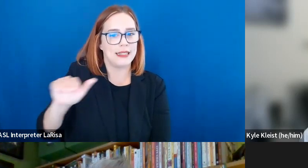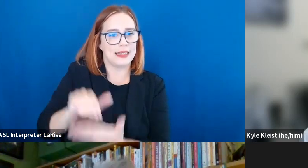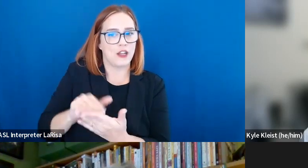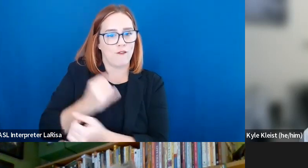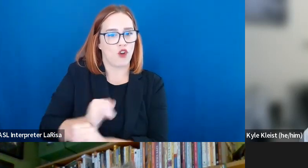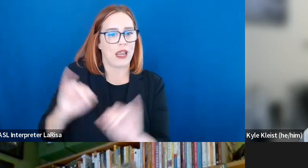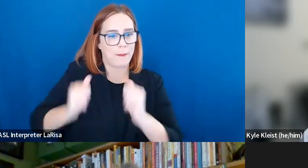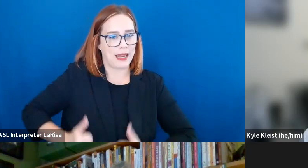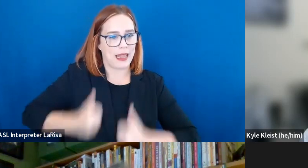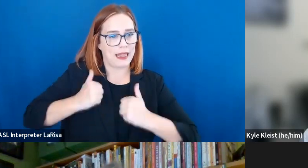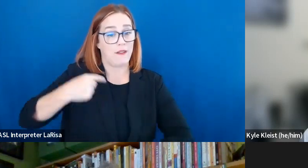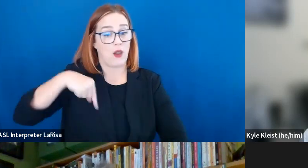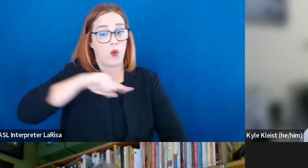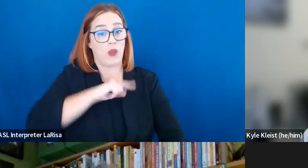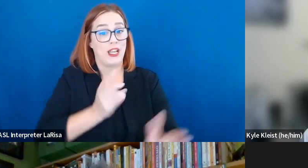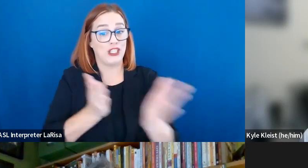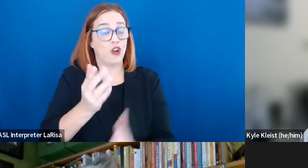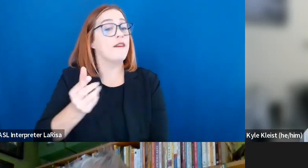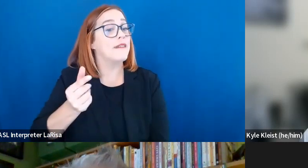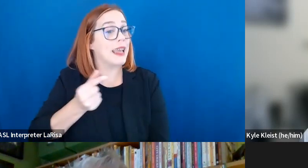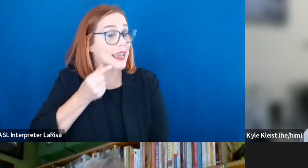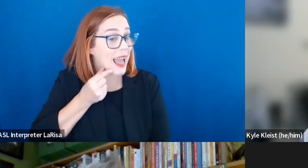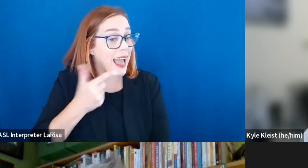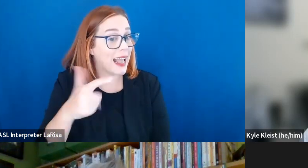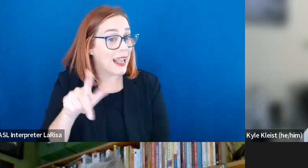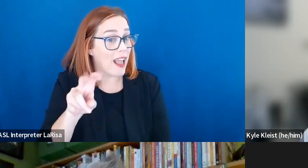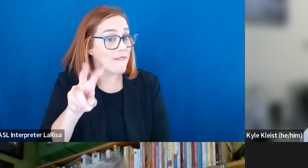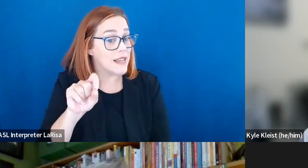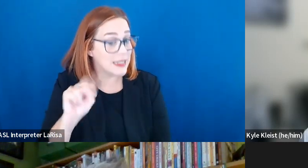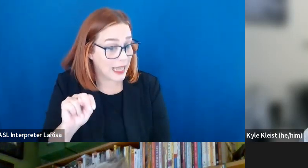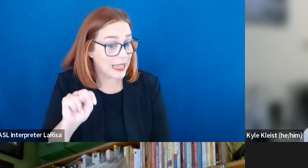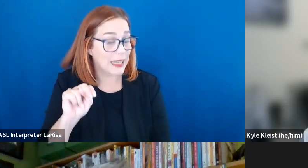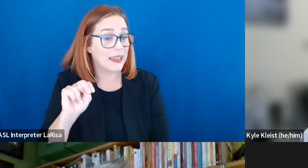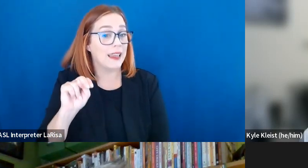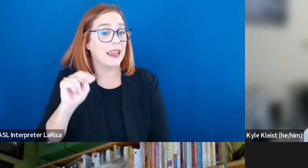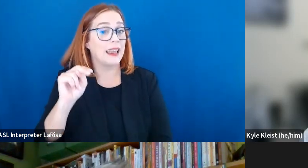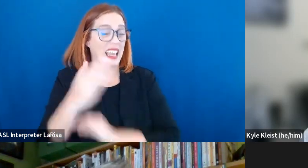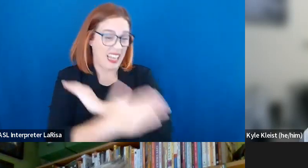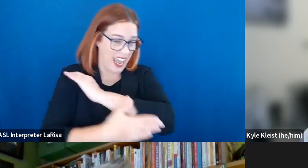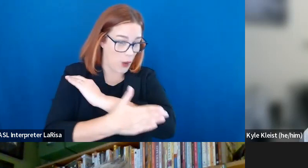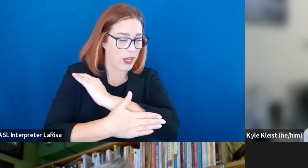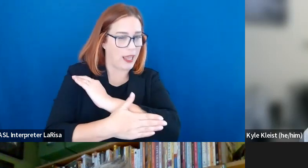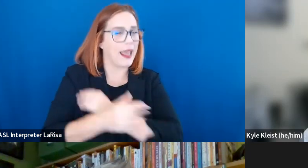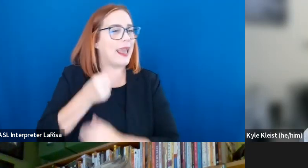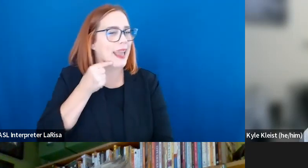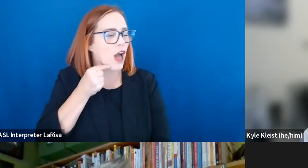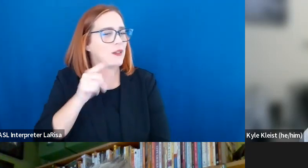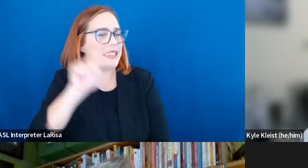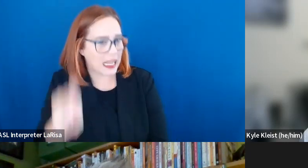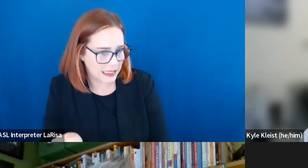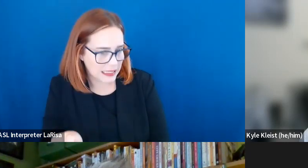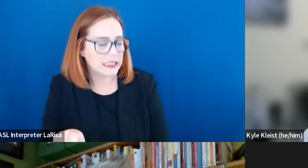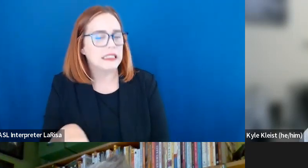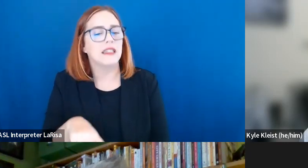in Texas. I had put in the chat a couple of things.